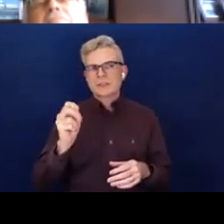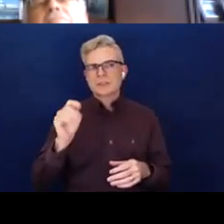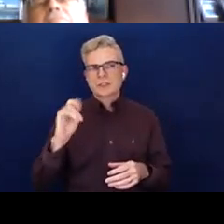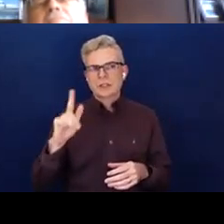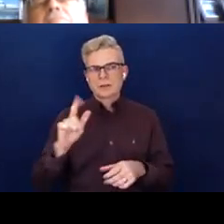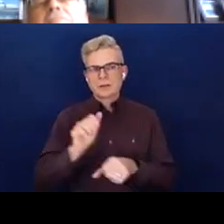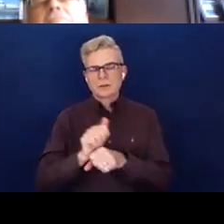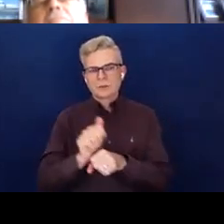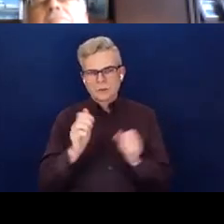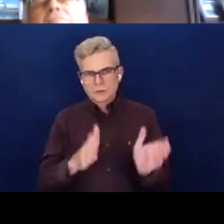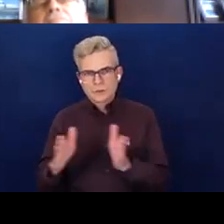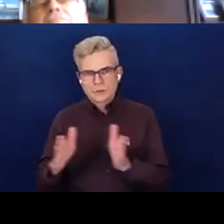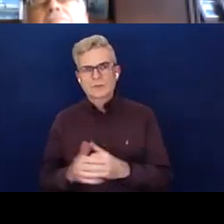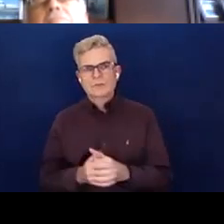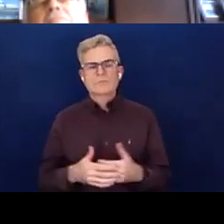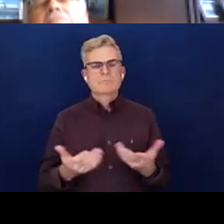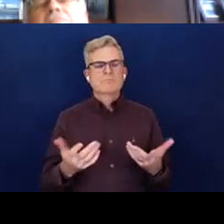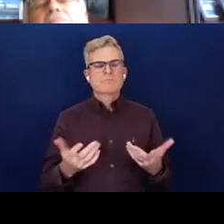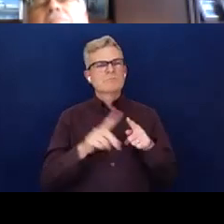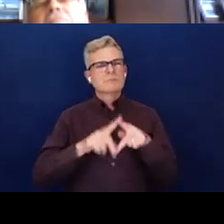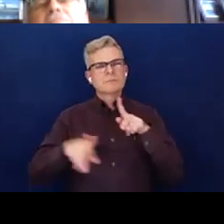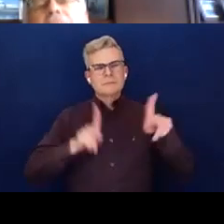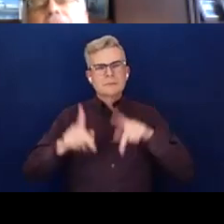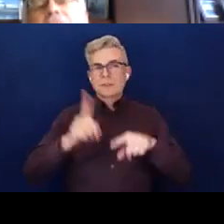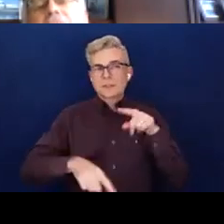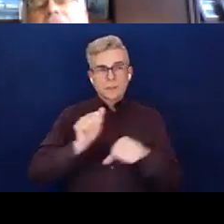that can't work from home,